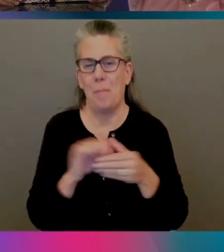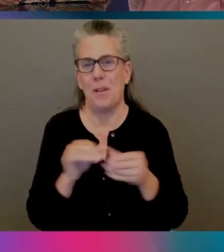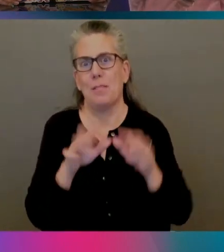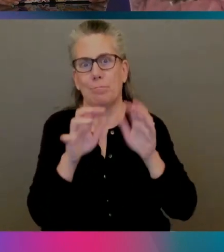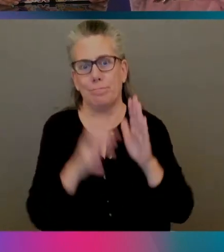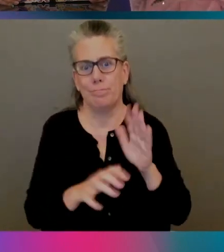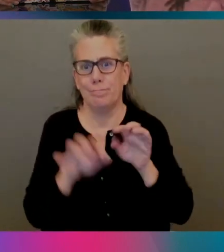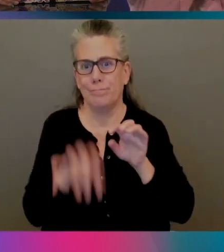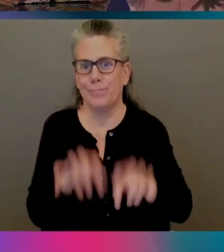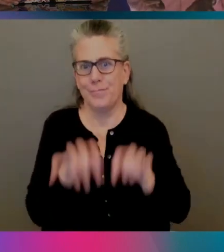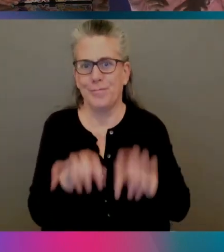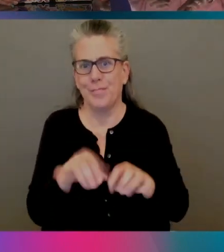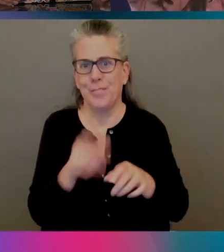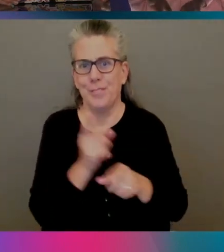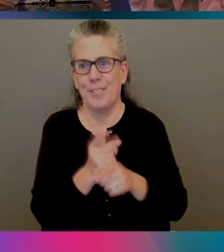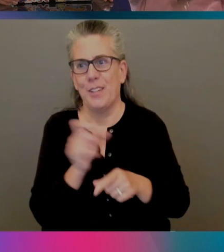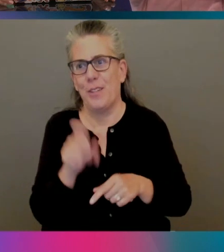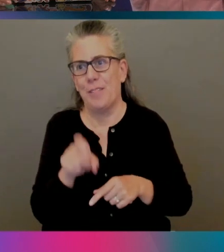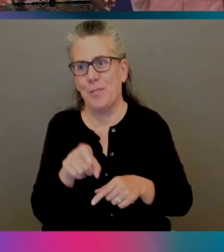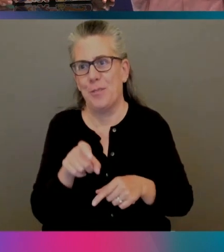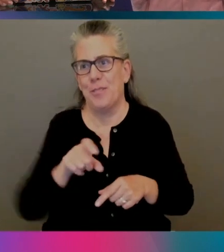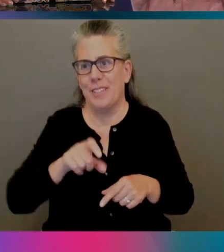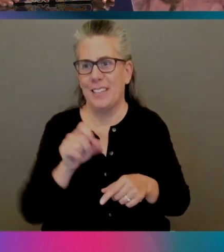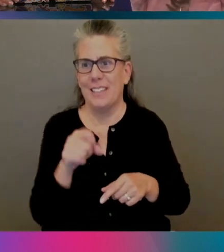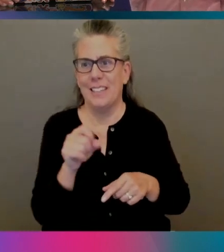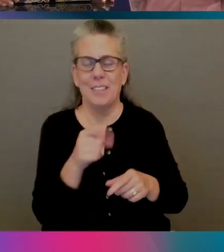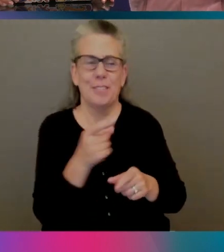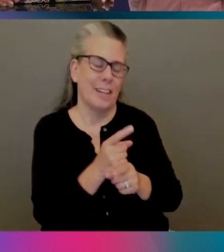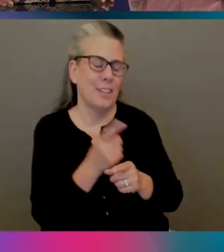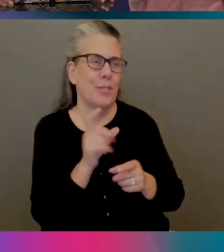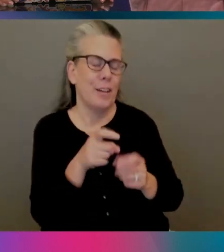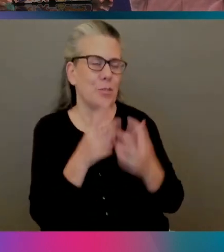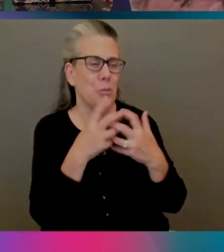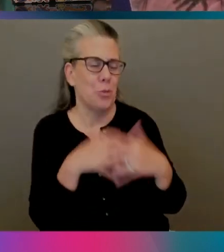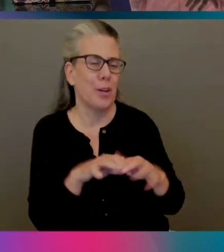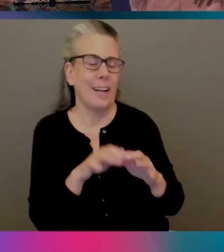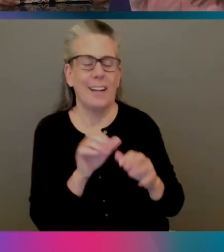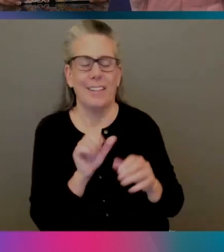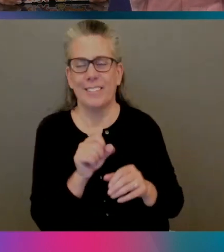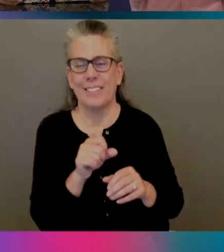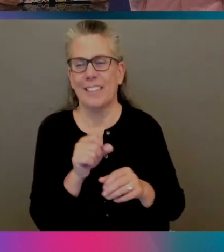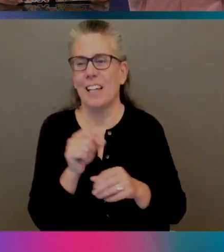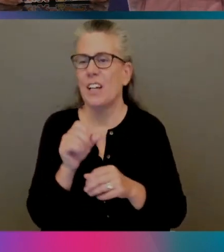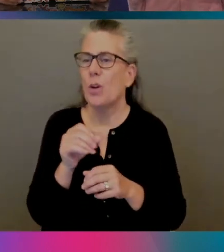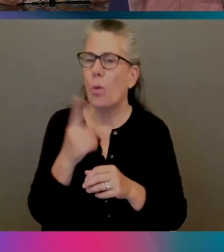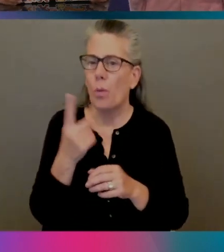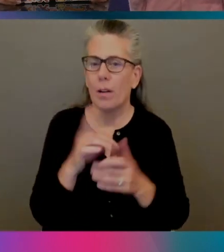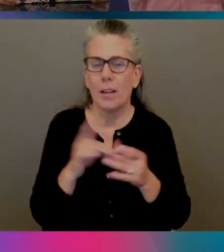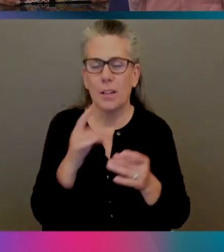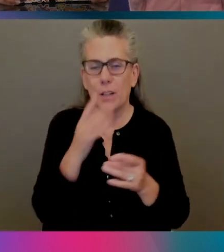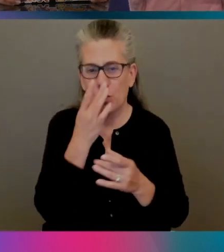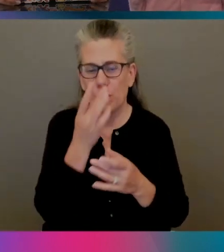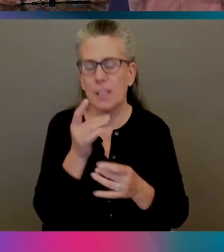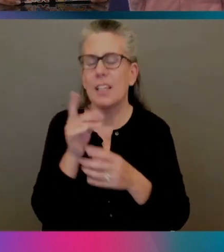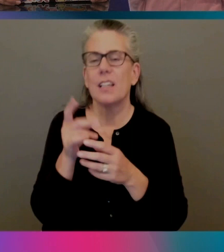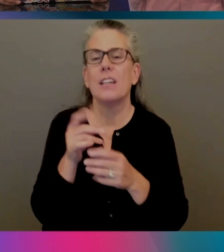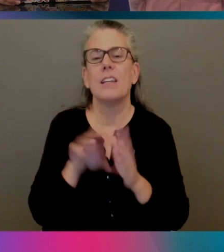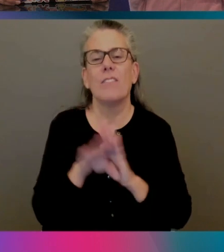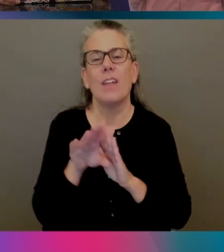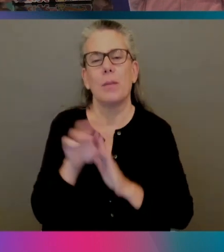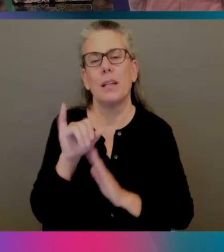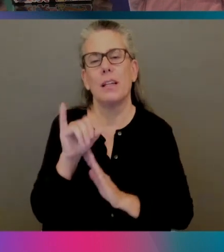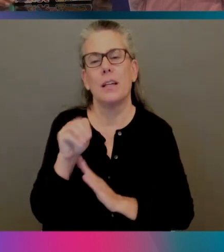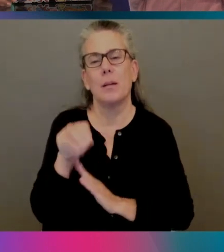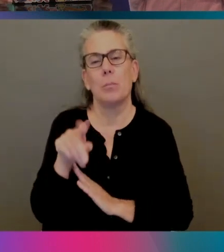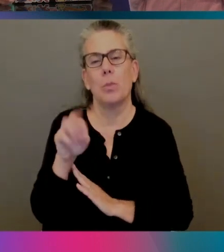painful, right? Because in the past, that is like extra work that I have to do. Well, actually, one interesting thing, speaking of developer pain points, right? We did not